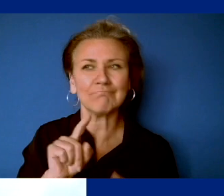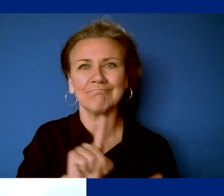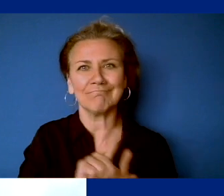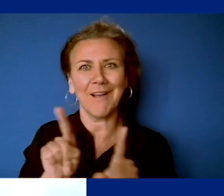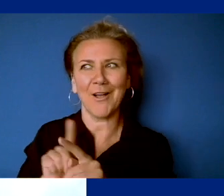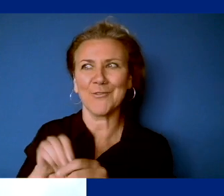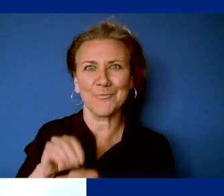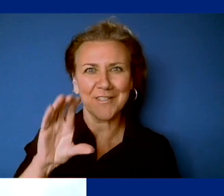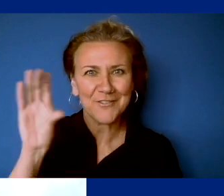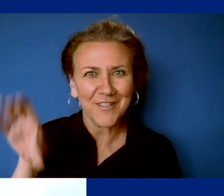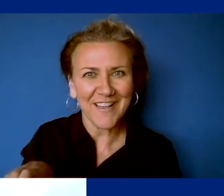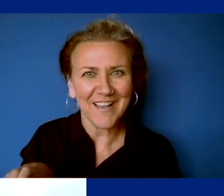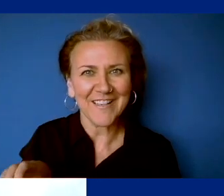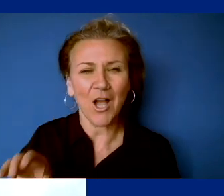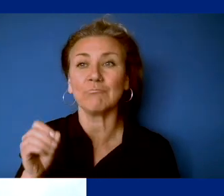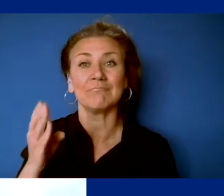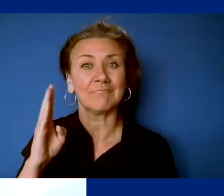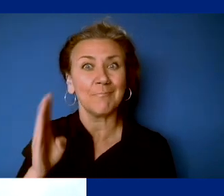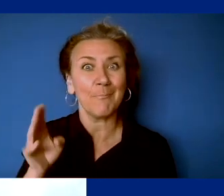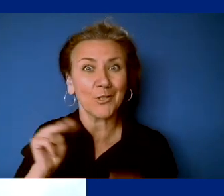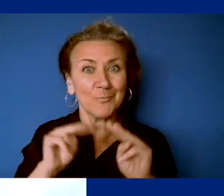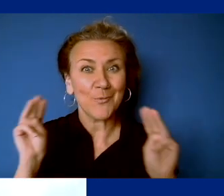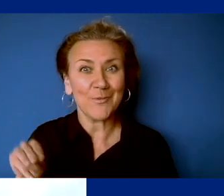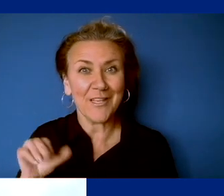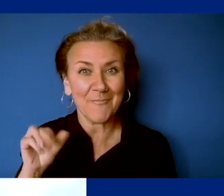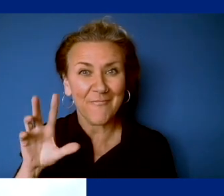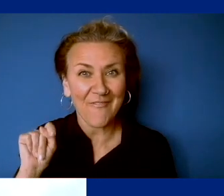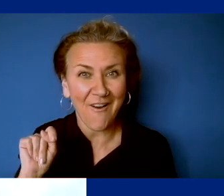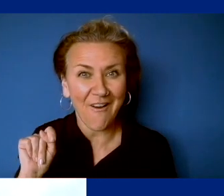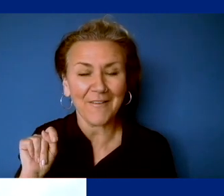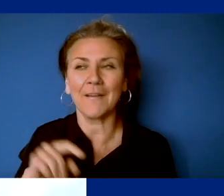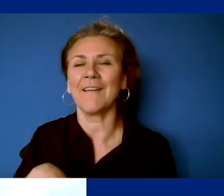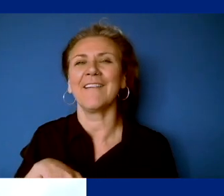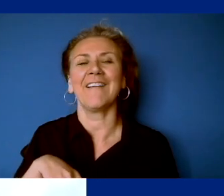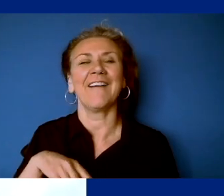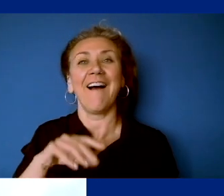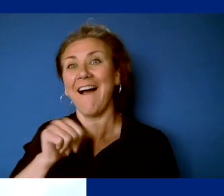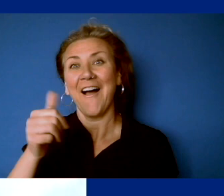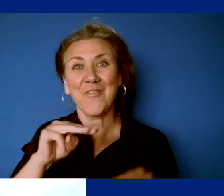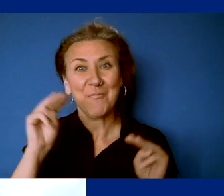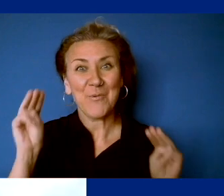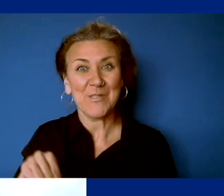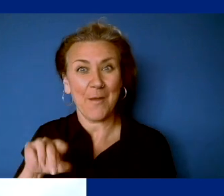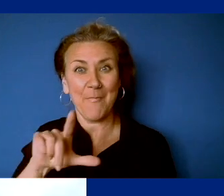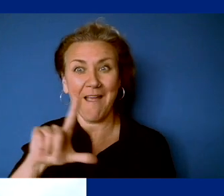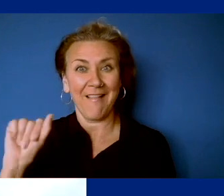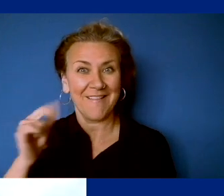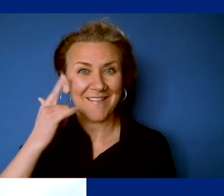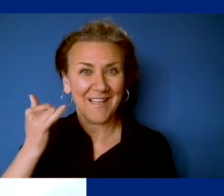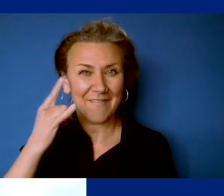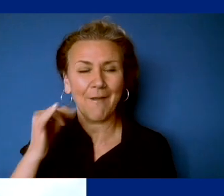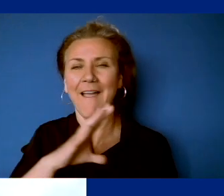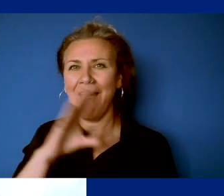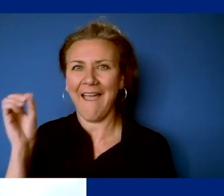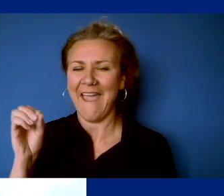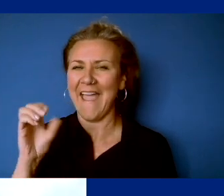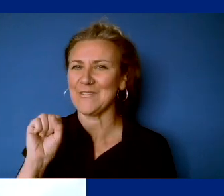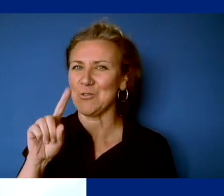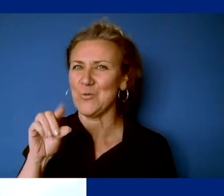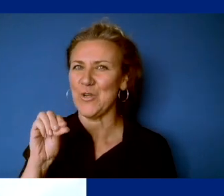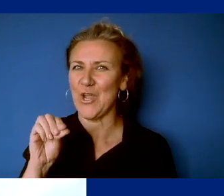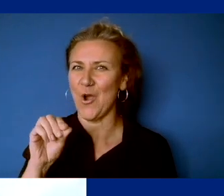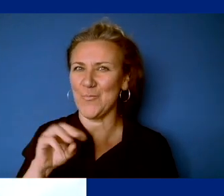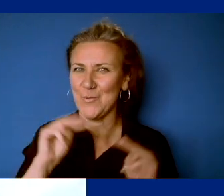Art, Museum of Contemporary Art in Chicago, the Baltimore Museum of Art, the Museum of Contemporary Art in Los Angeles,